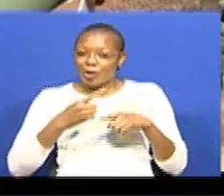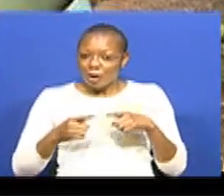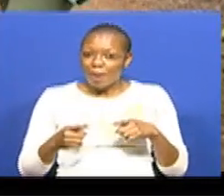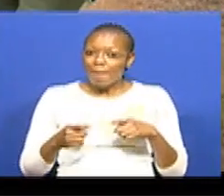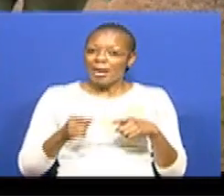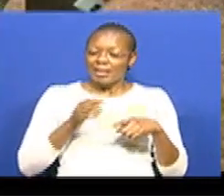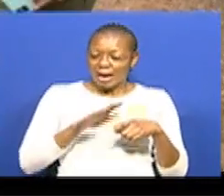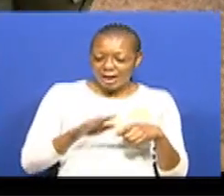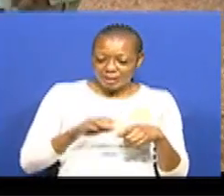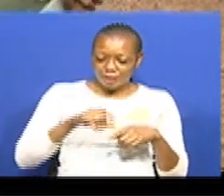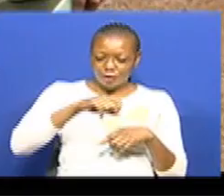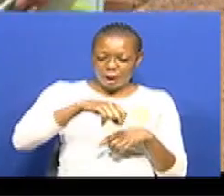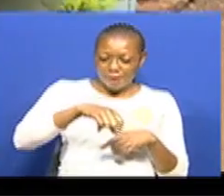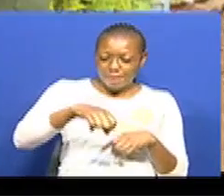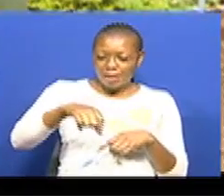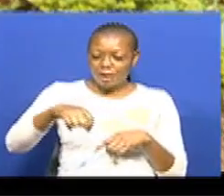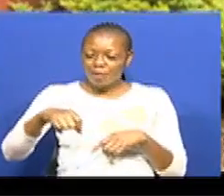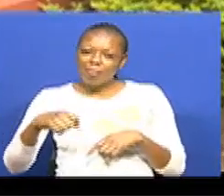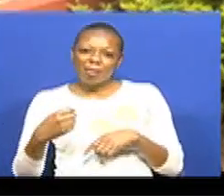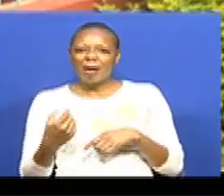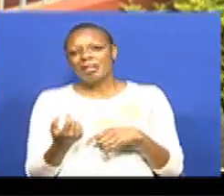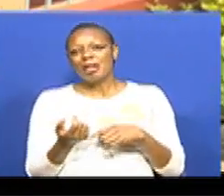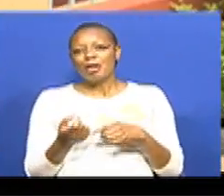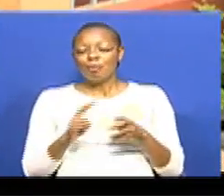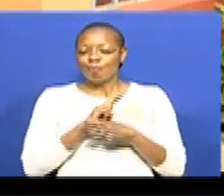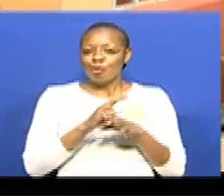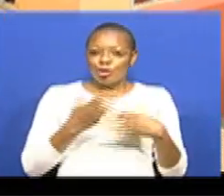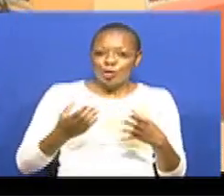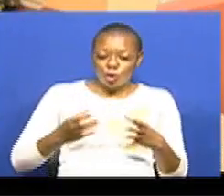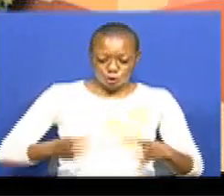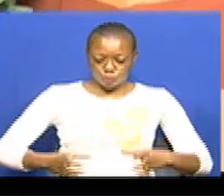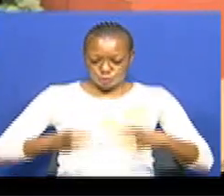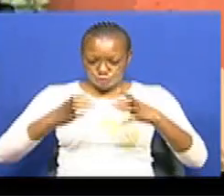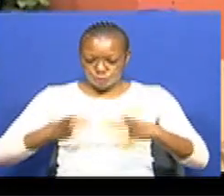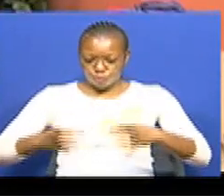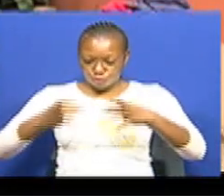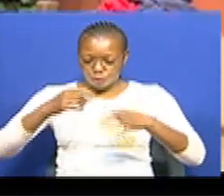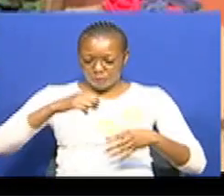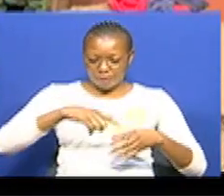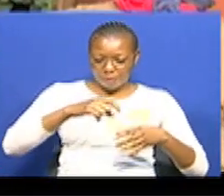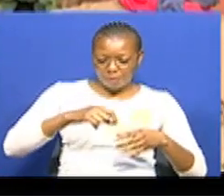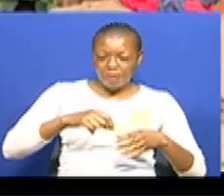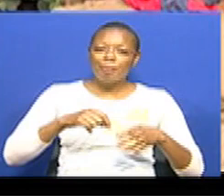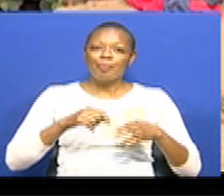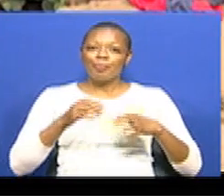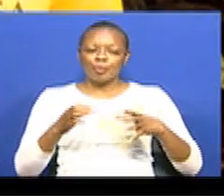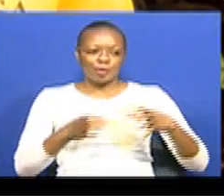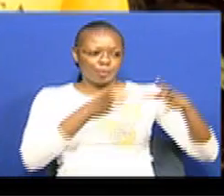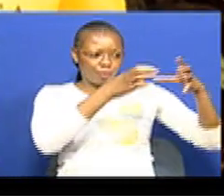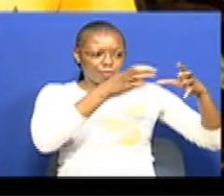vitu 2-3 kwa kutumia ndoo za maji na kuziweka varandani. I planted tomato, I